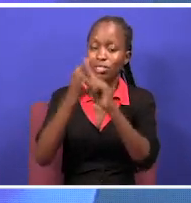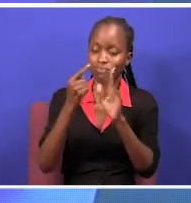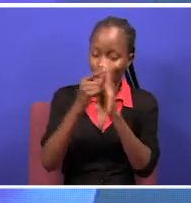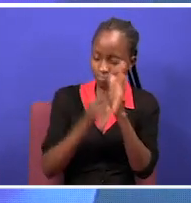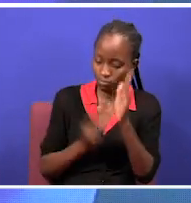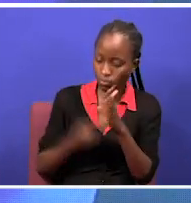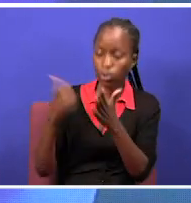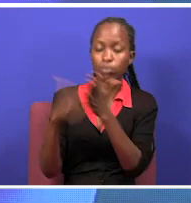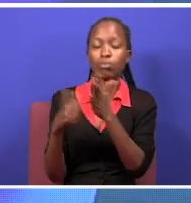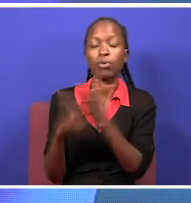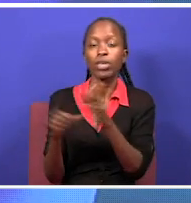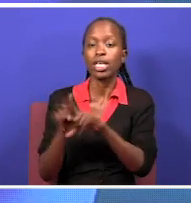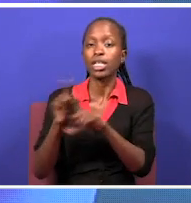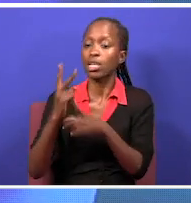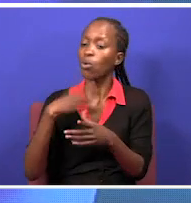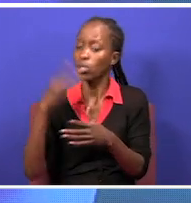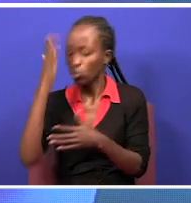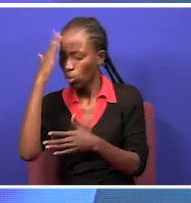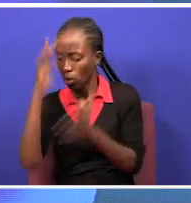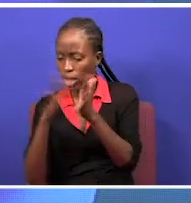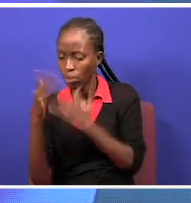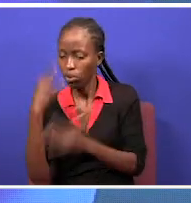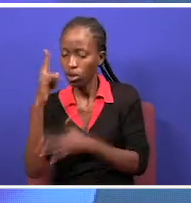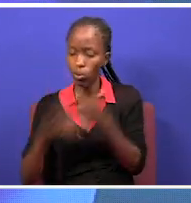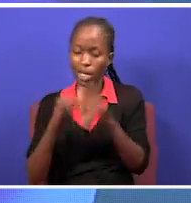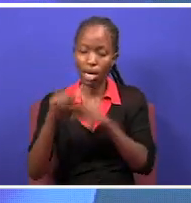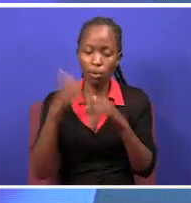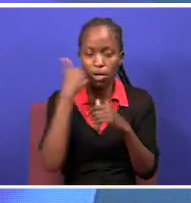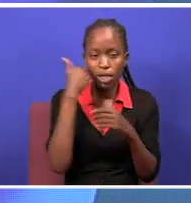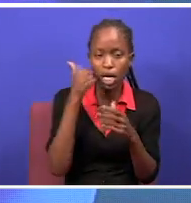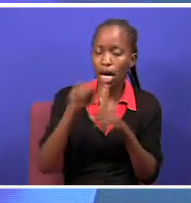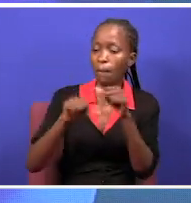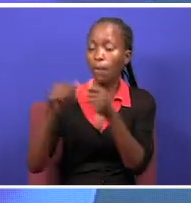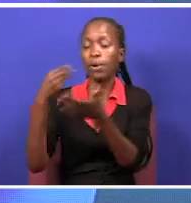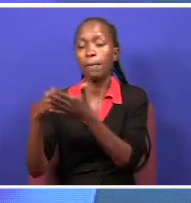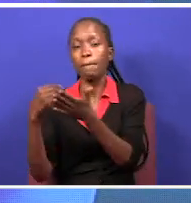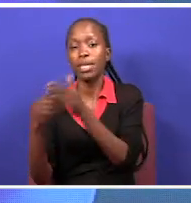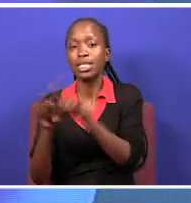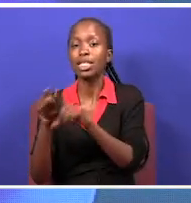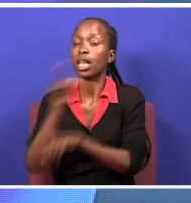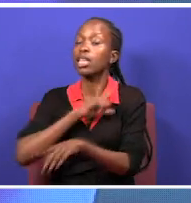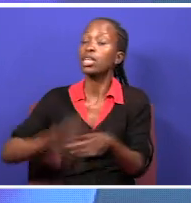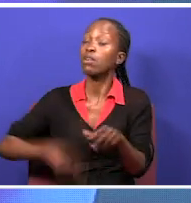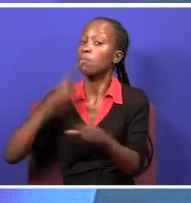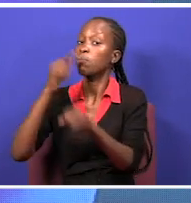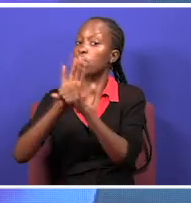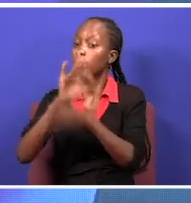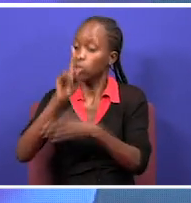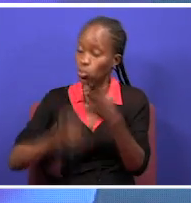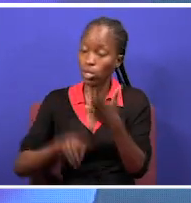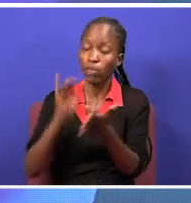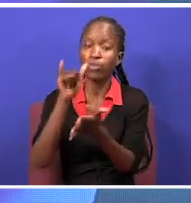at what does the word of God say concerning sickness, concerning money. What has God promised?